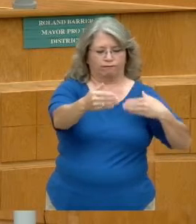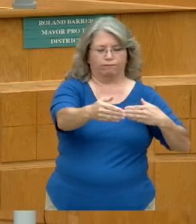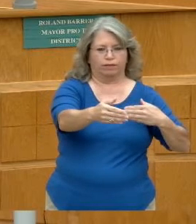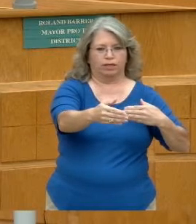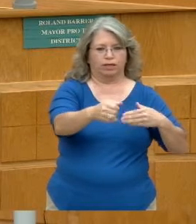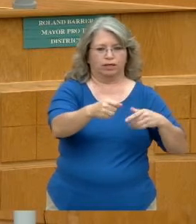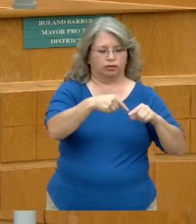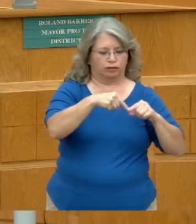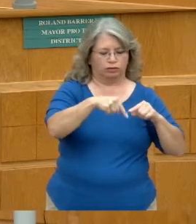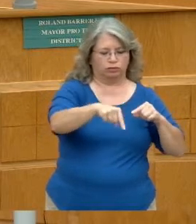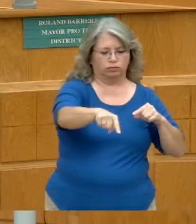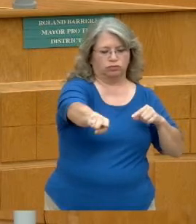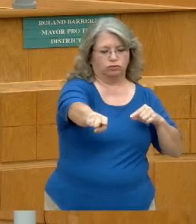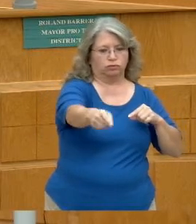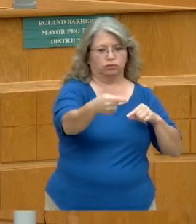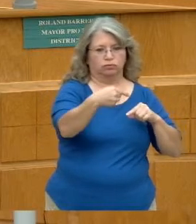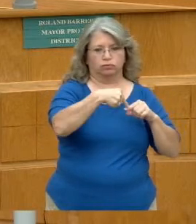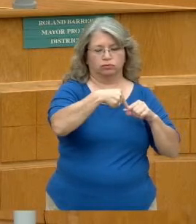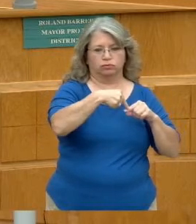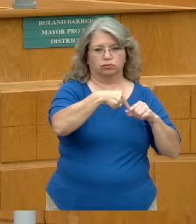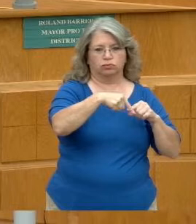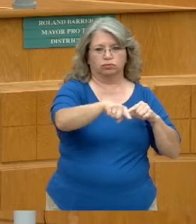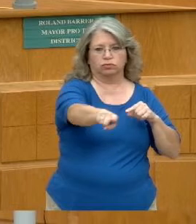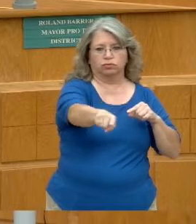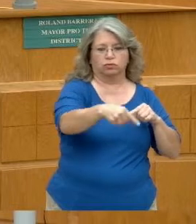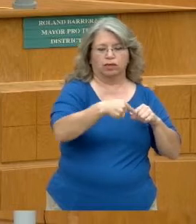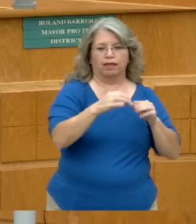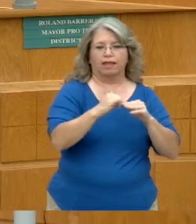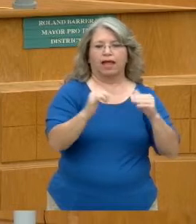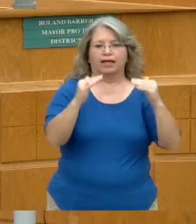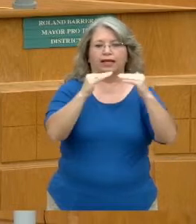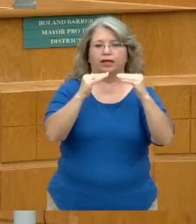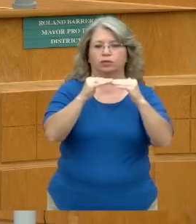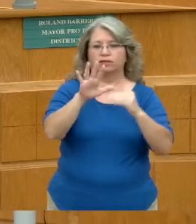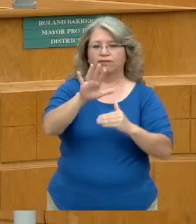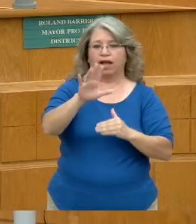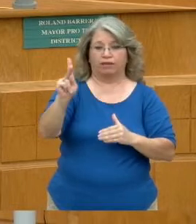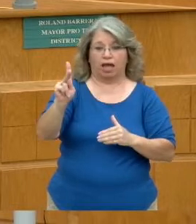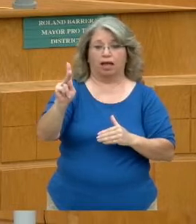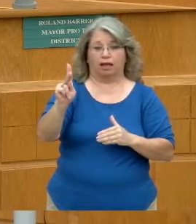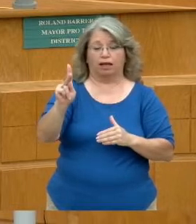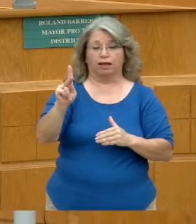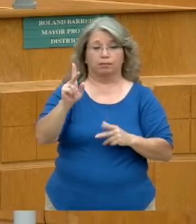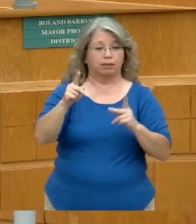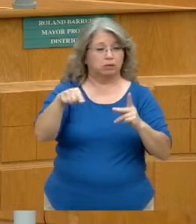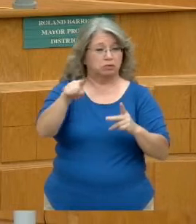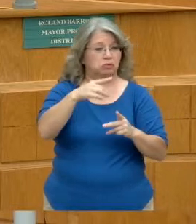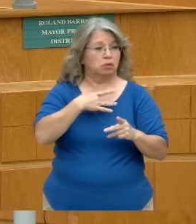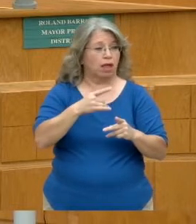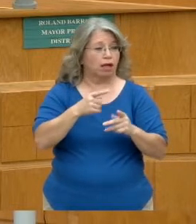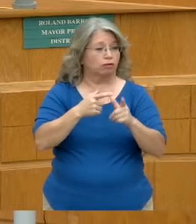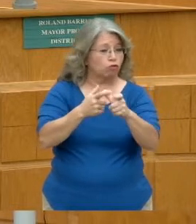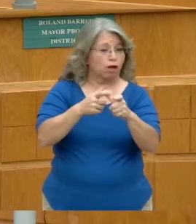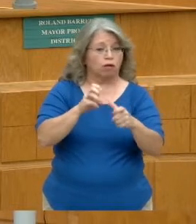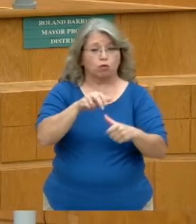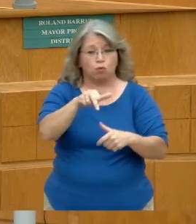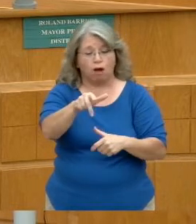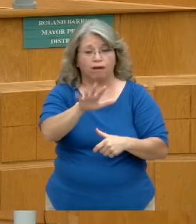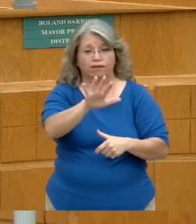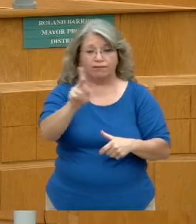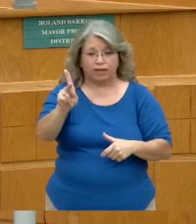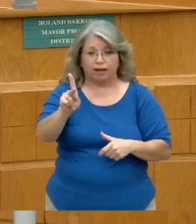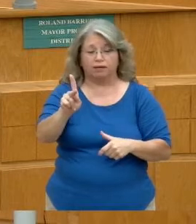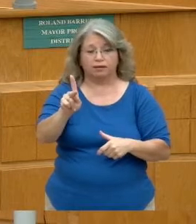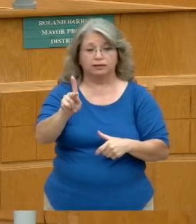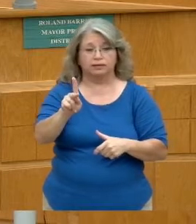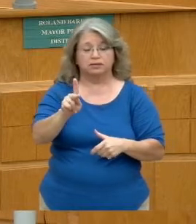all the way back, and went all the way down again, it would be equivalent to a 5K, right? So those people that like doing 5Ks, it gives us added